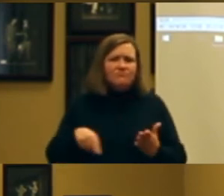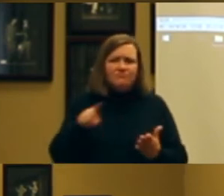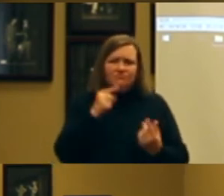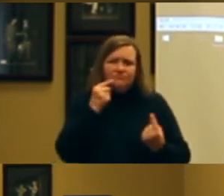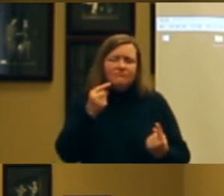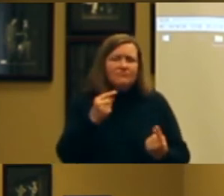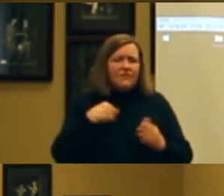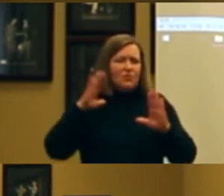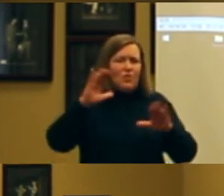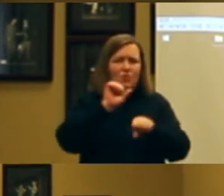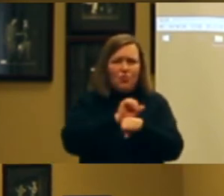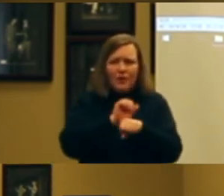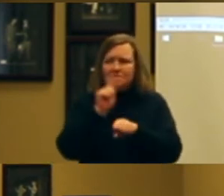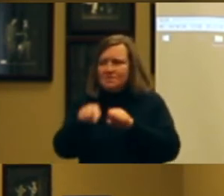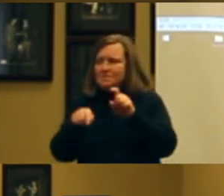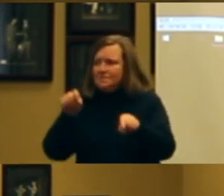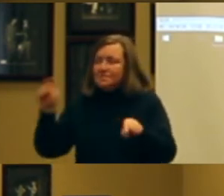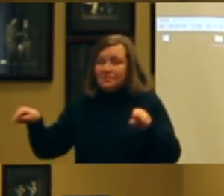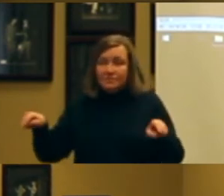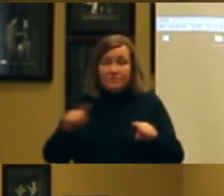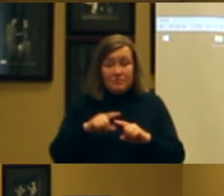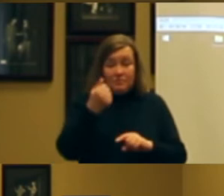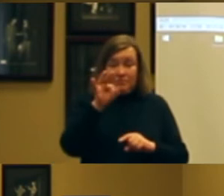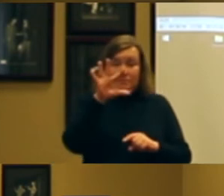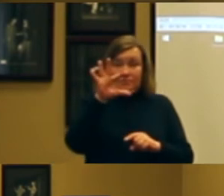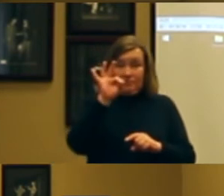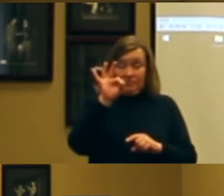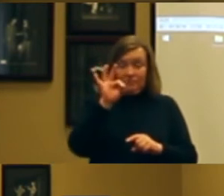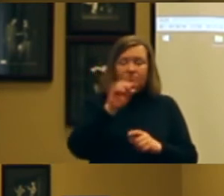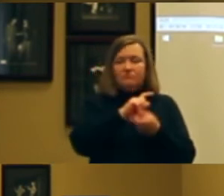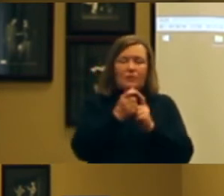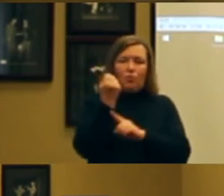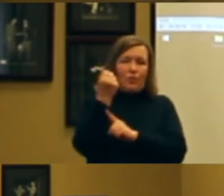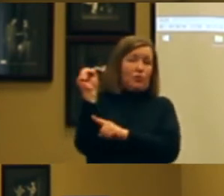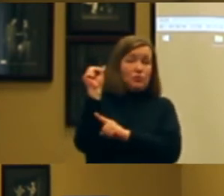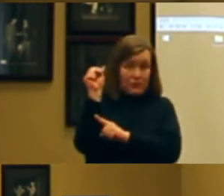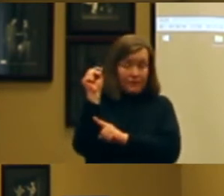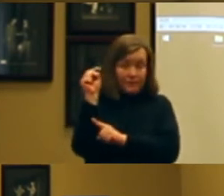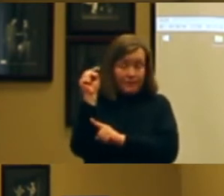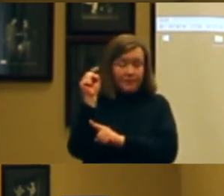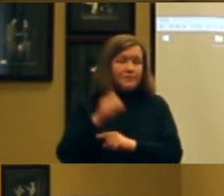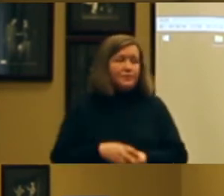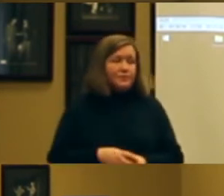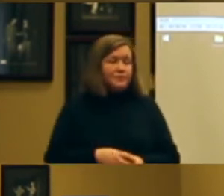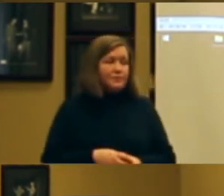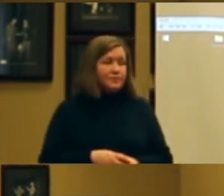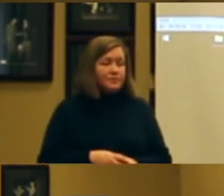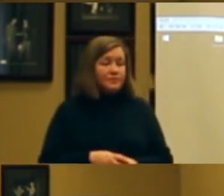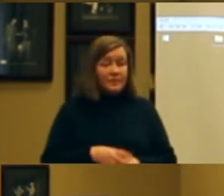great work. However, it was after 1959, the revolution, that where there was